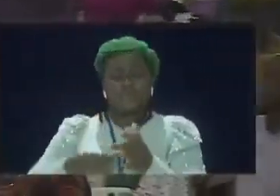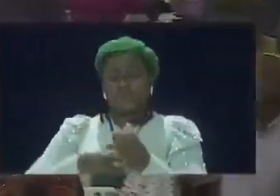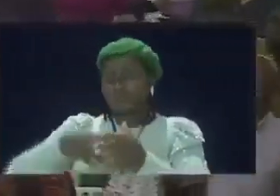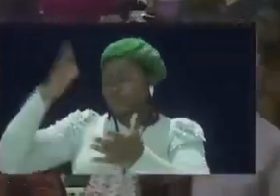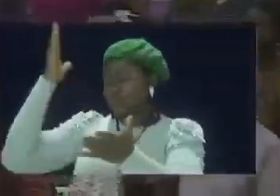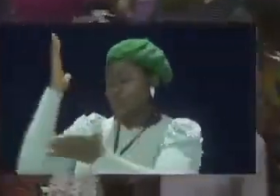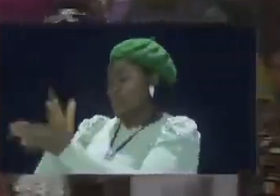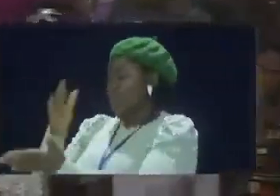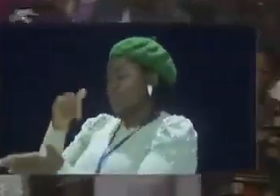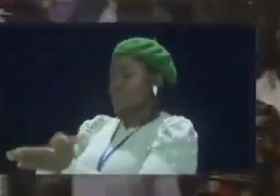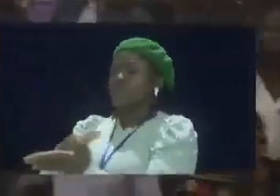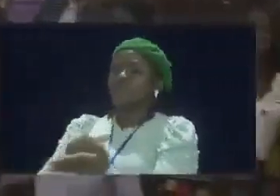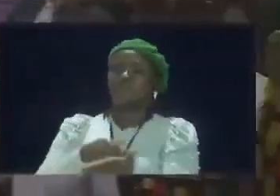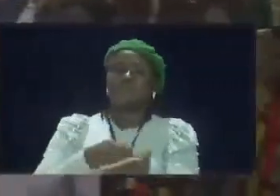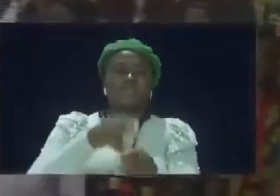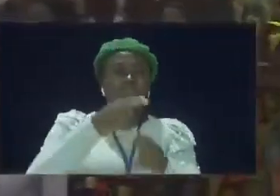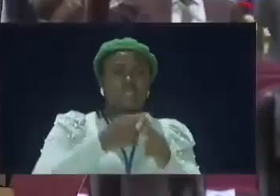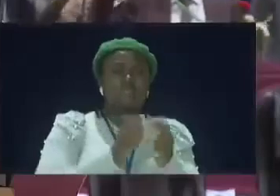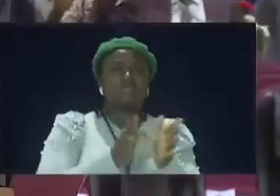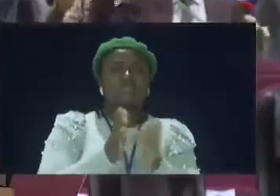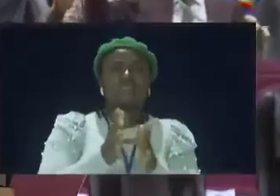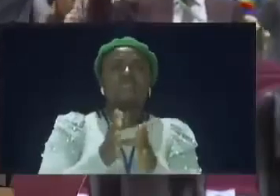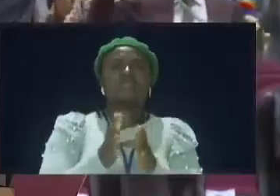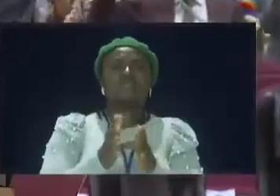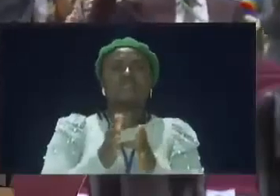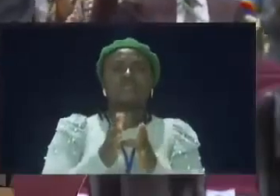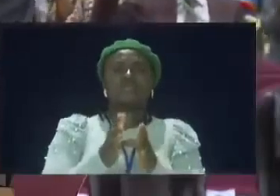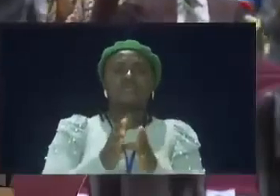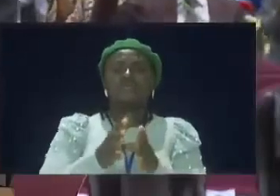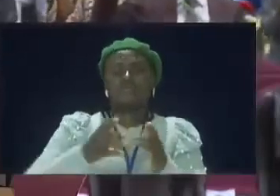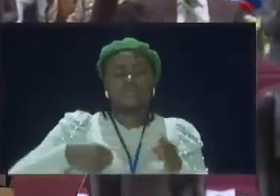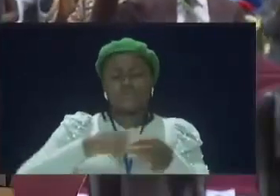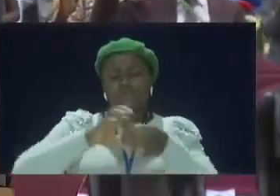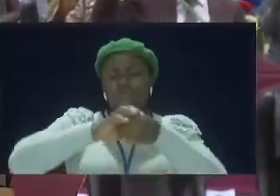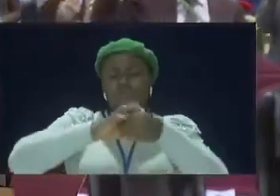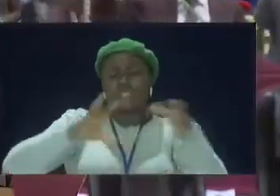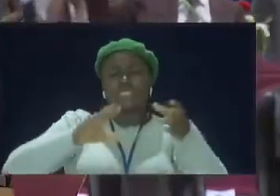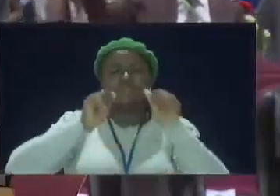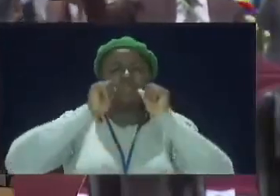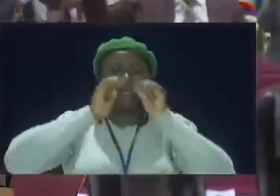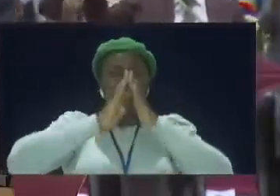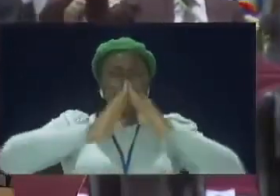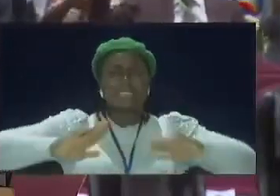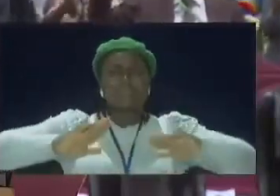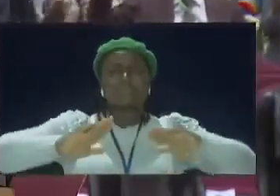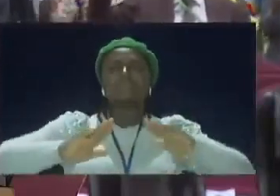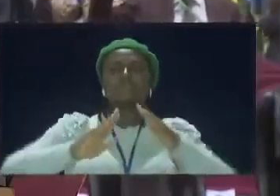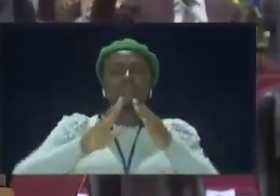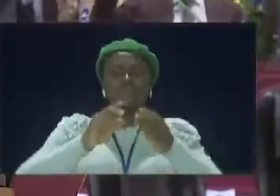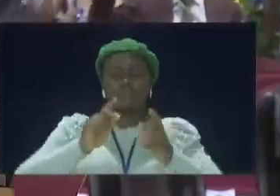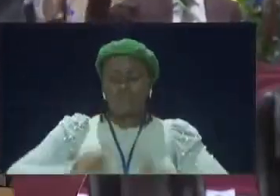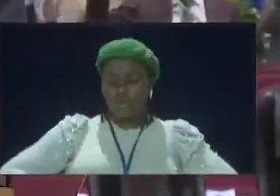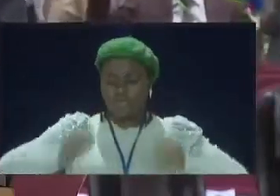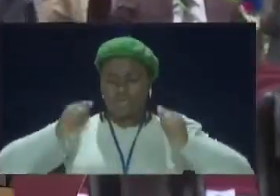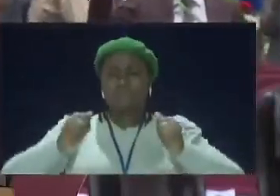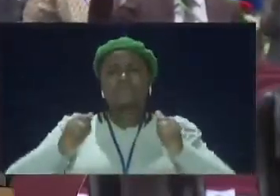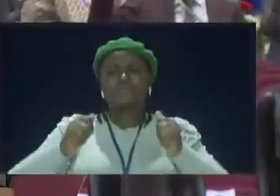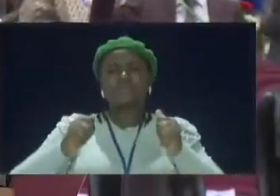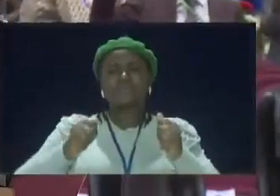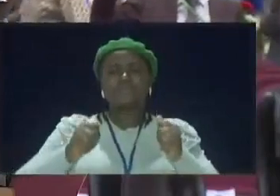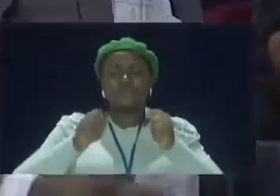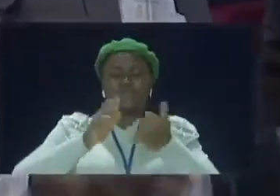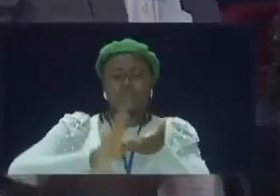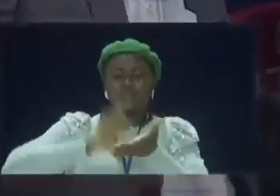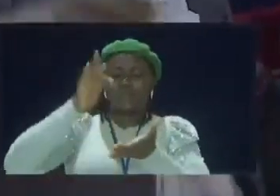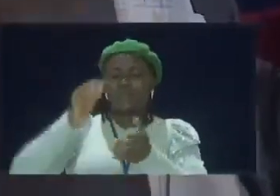prohibit it in the name of Jesus. We release peace, progress,